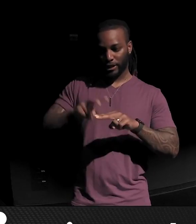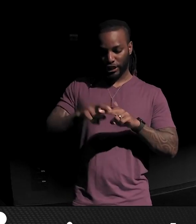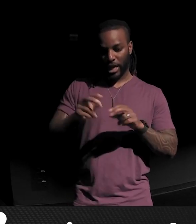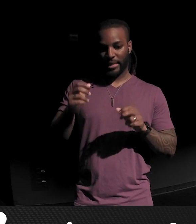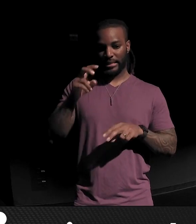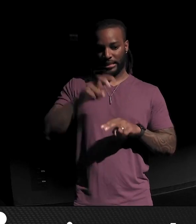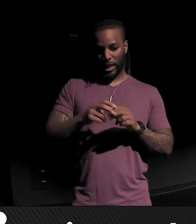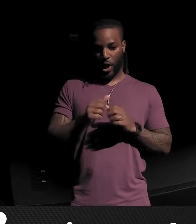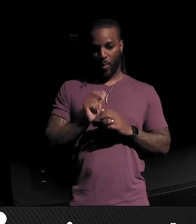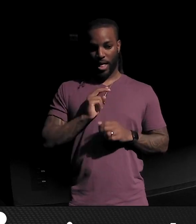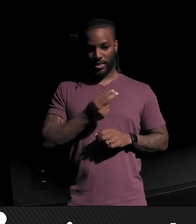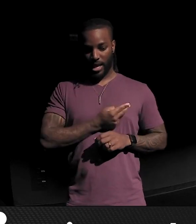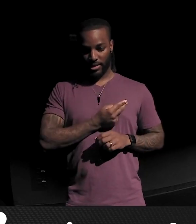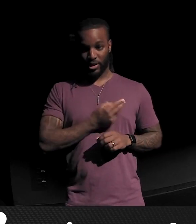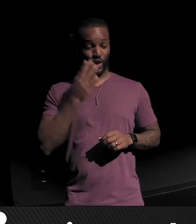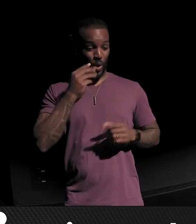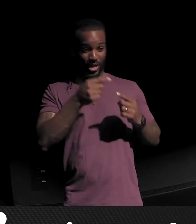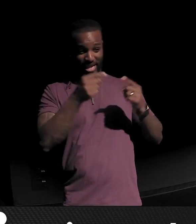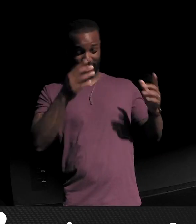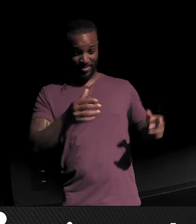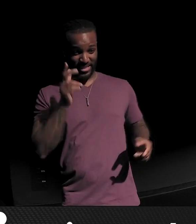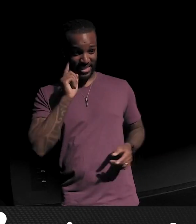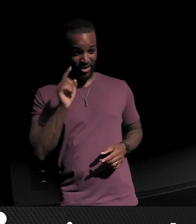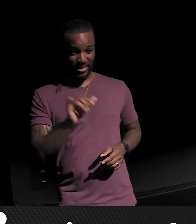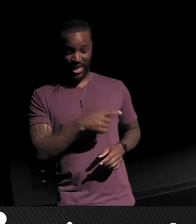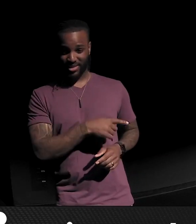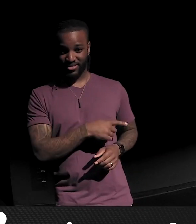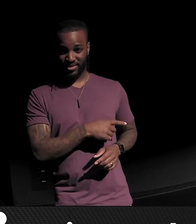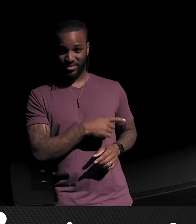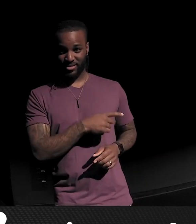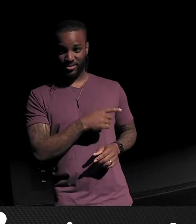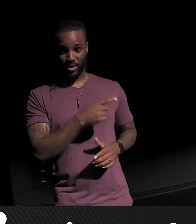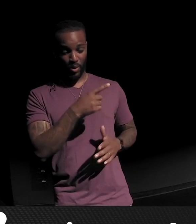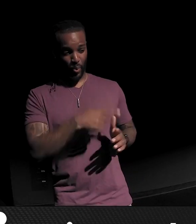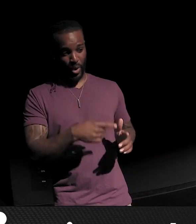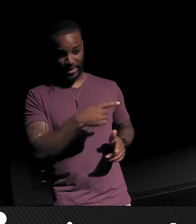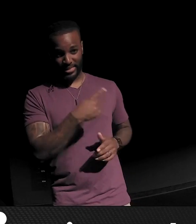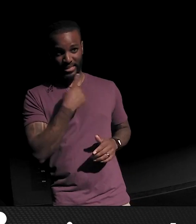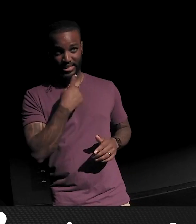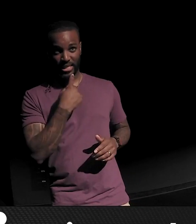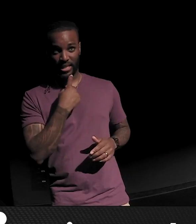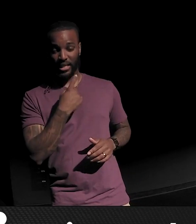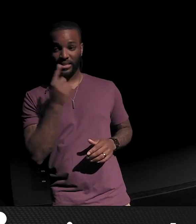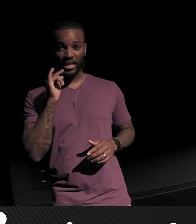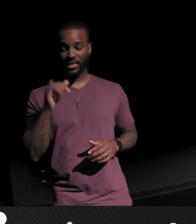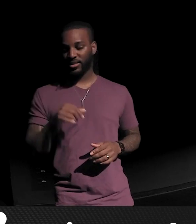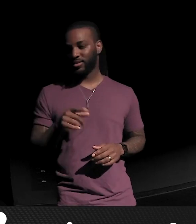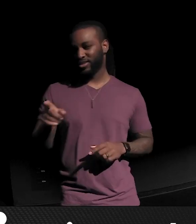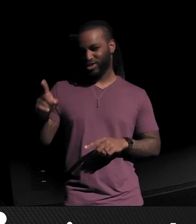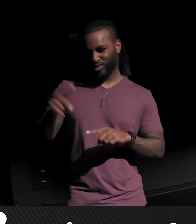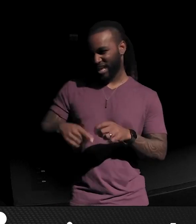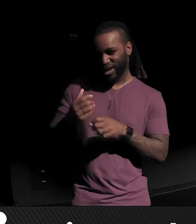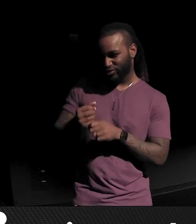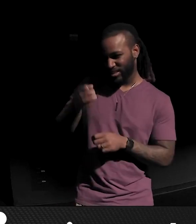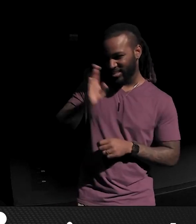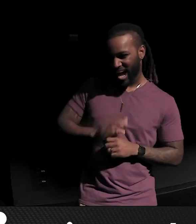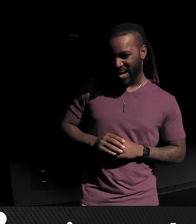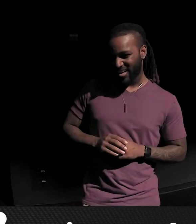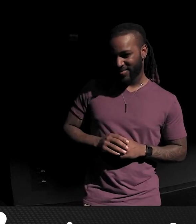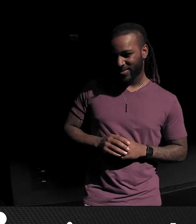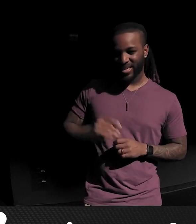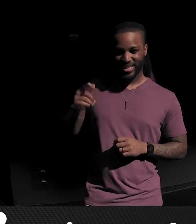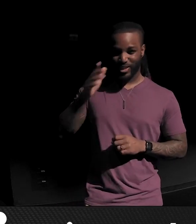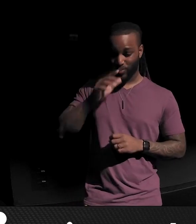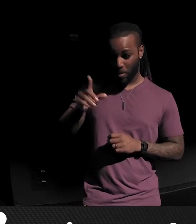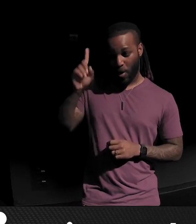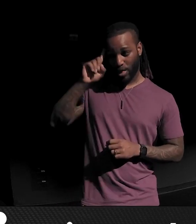know what the soundtrack of our enemy sounds like? What his kind of psalms sound like? They sound like this. You can't trust God. This is going to be all up to